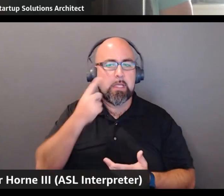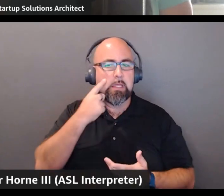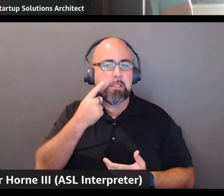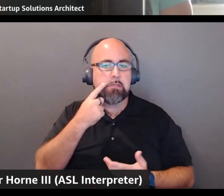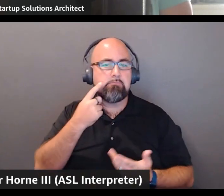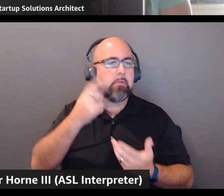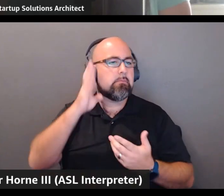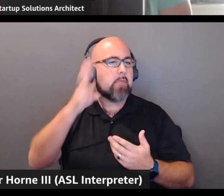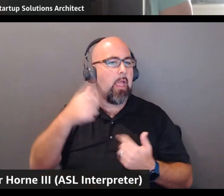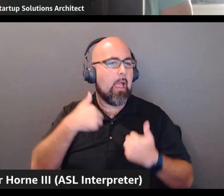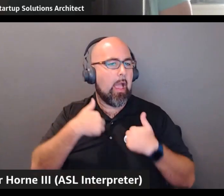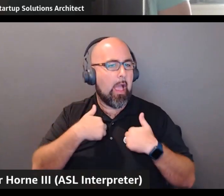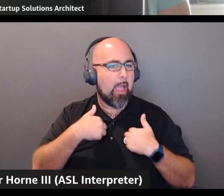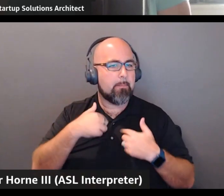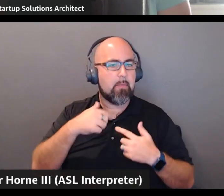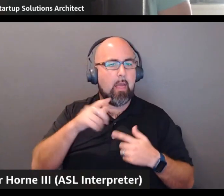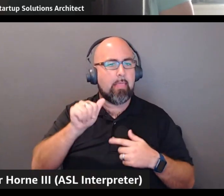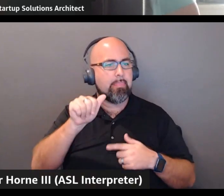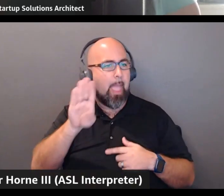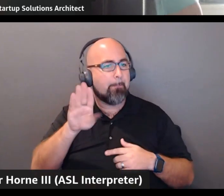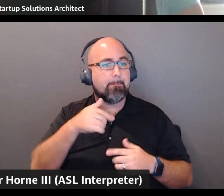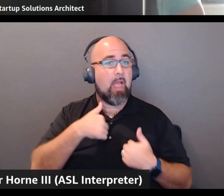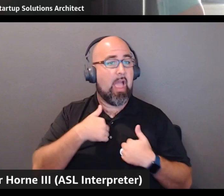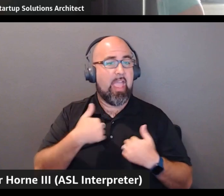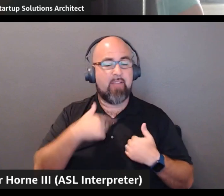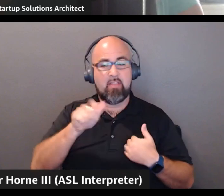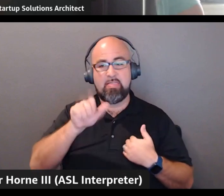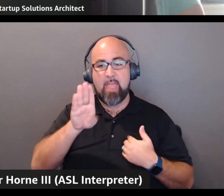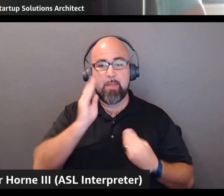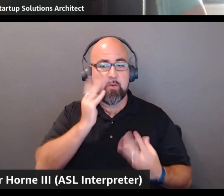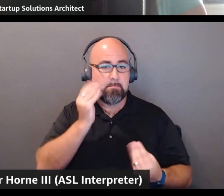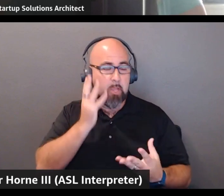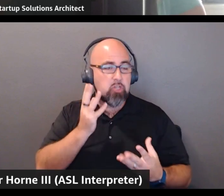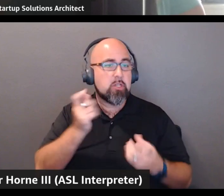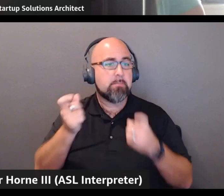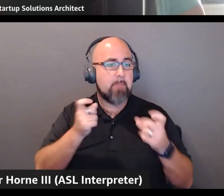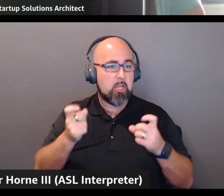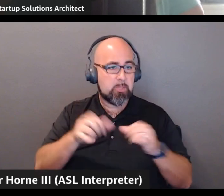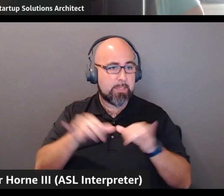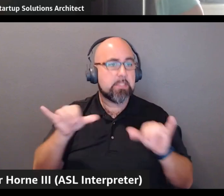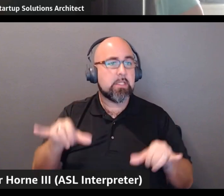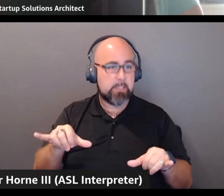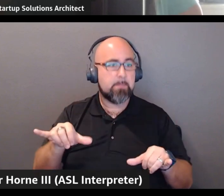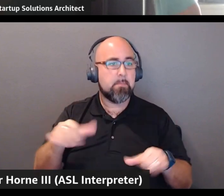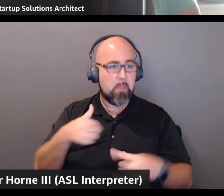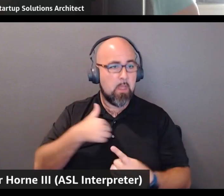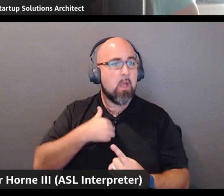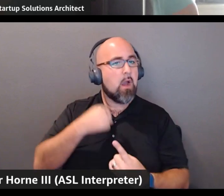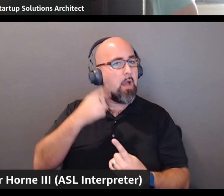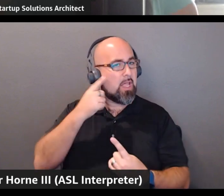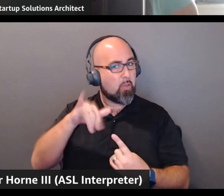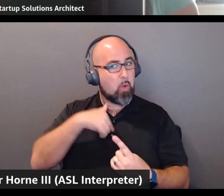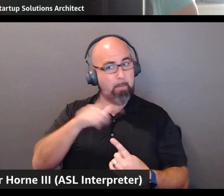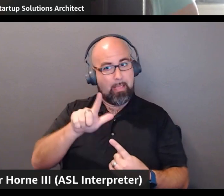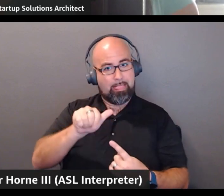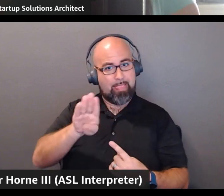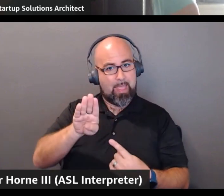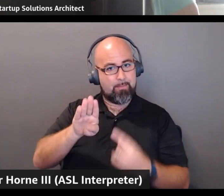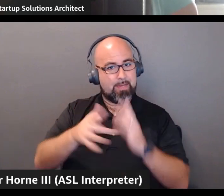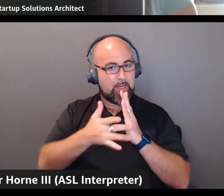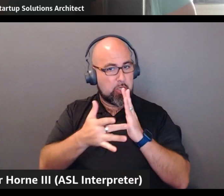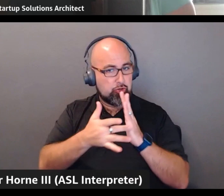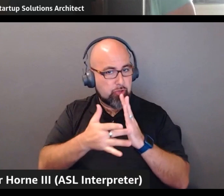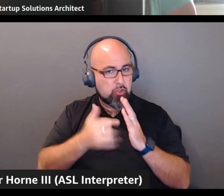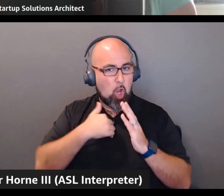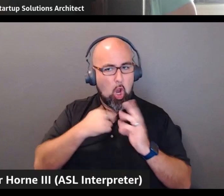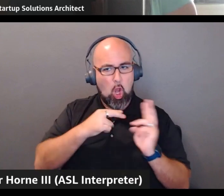lab, right? And I have a laboratory information management system up front, and that's where my lab technicians are looking